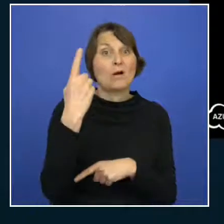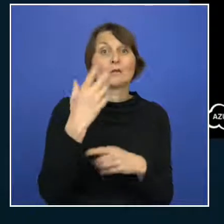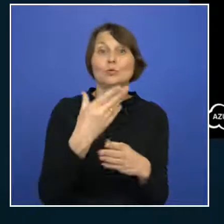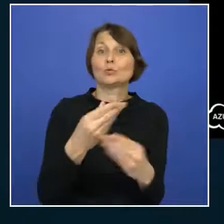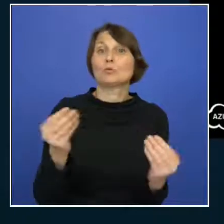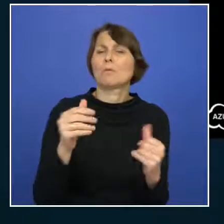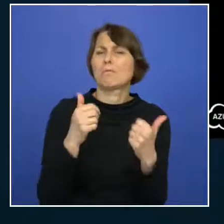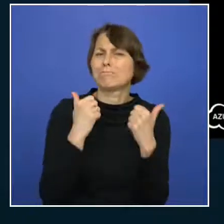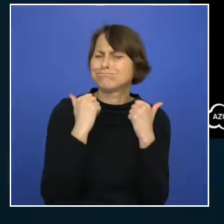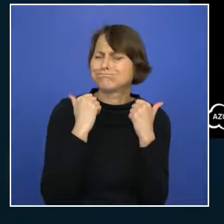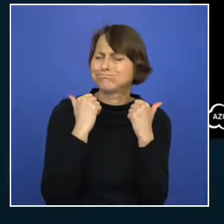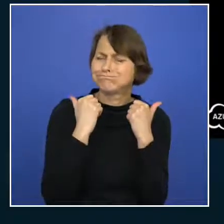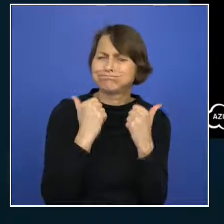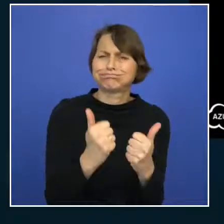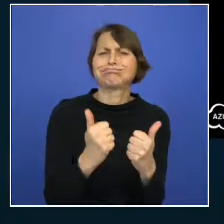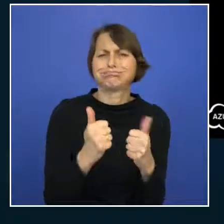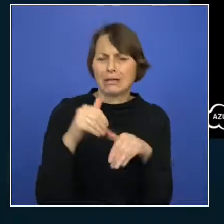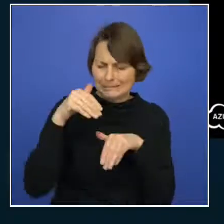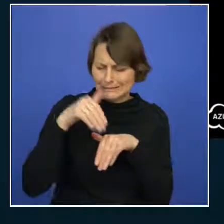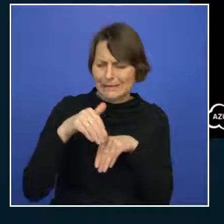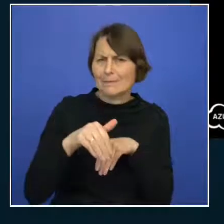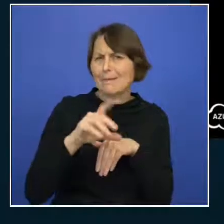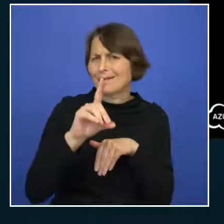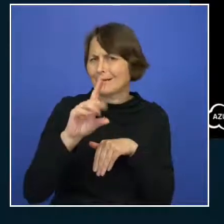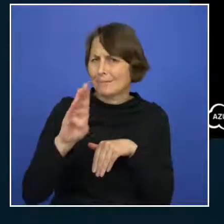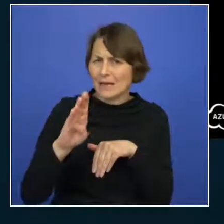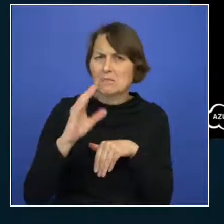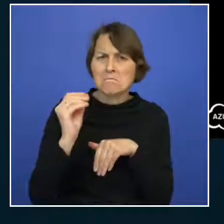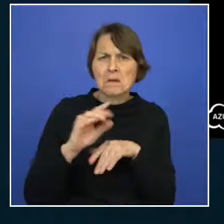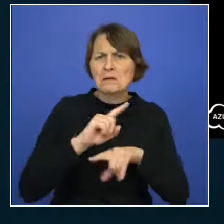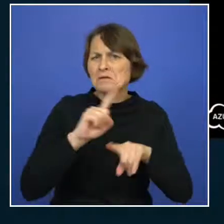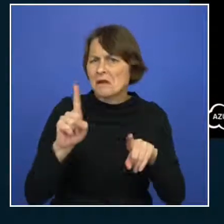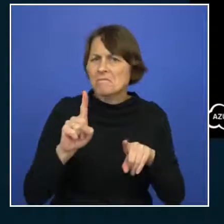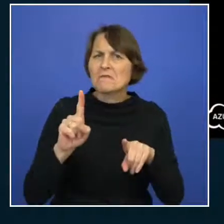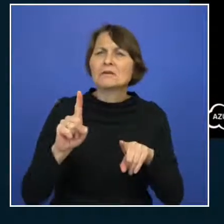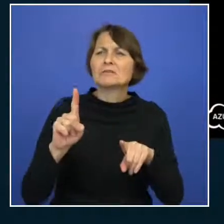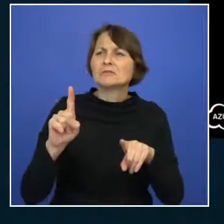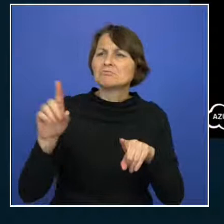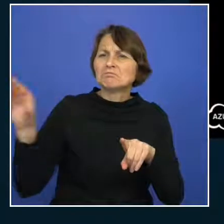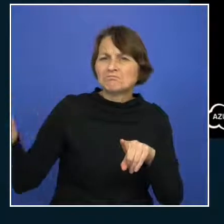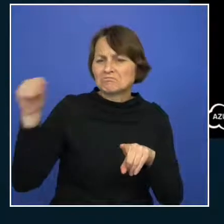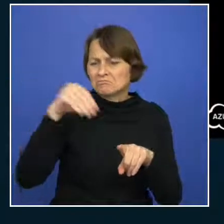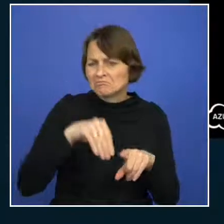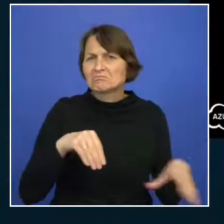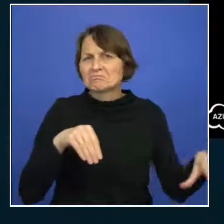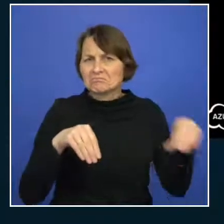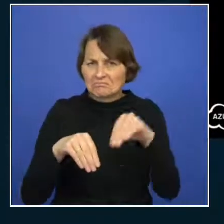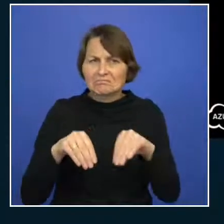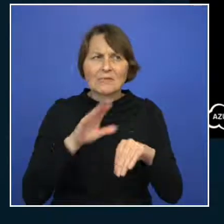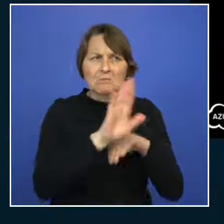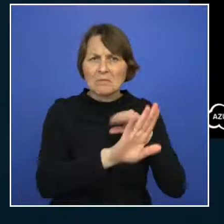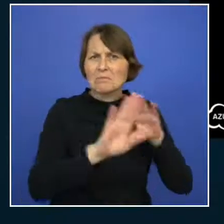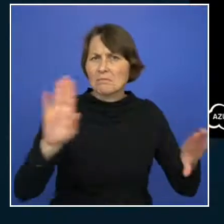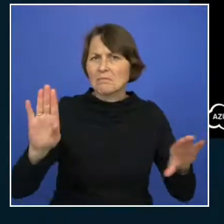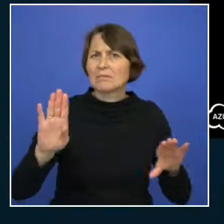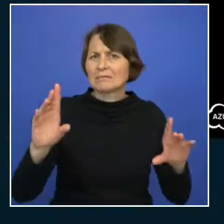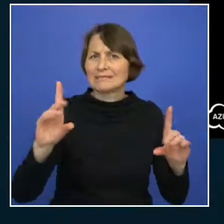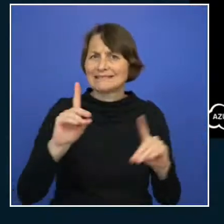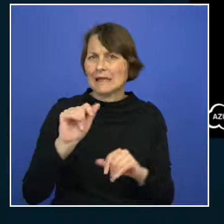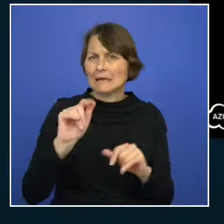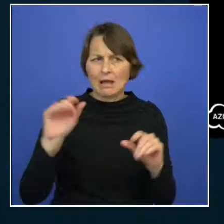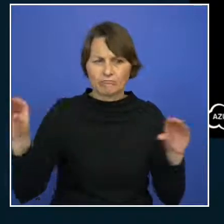you to store different types of data. And